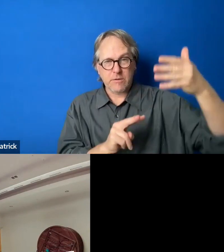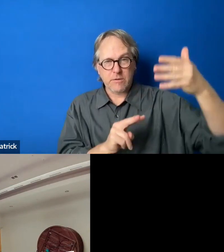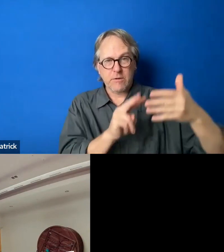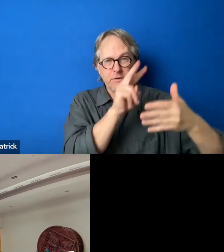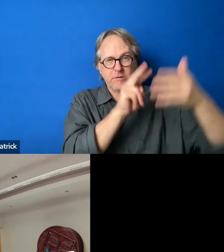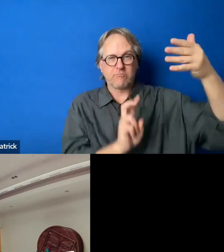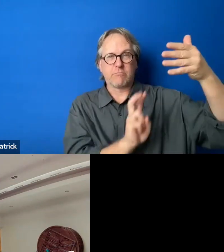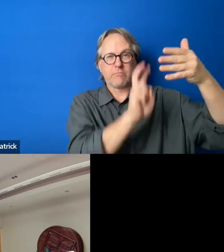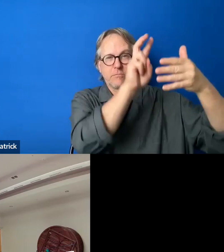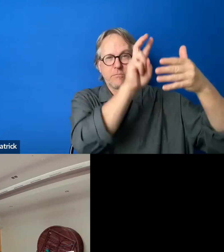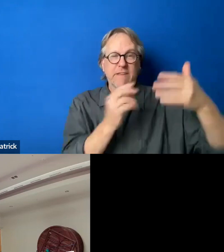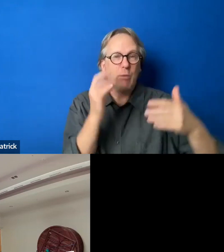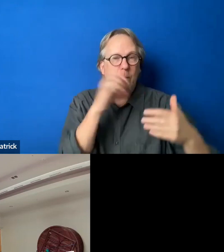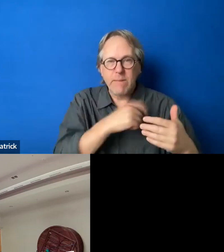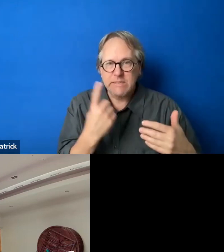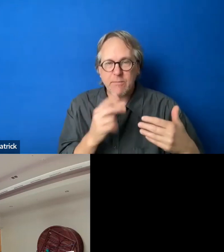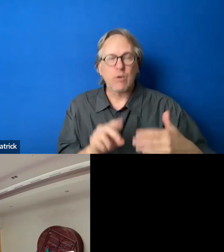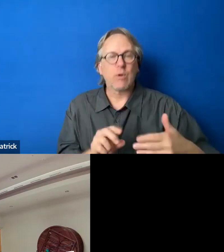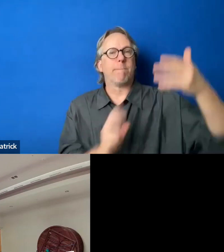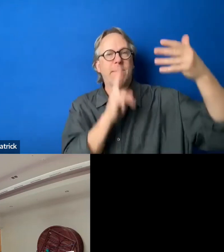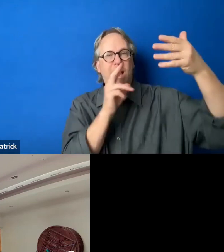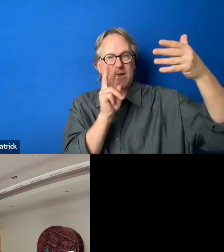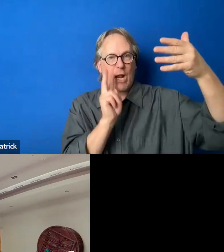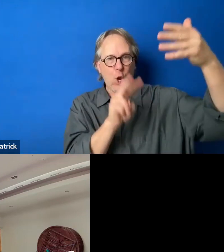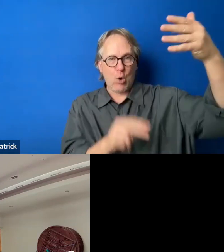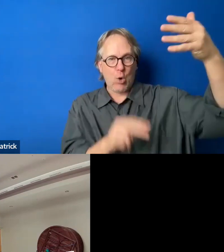if you miss something.